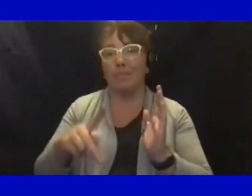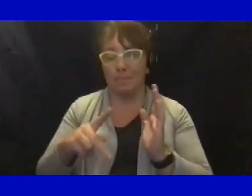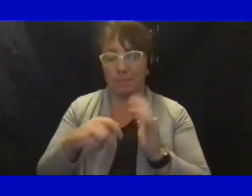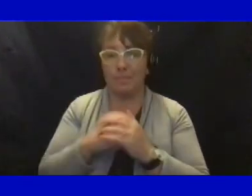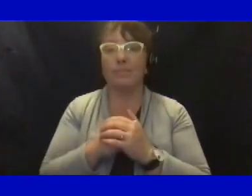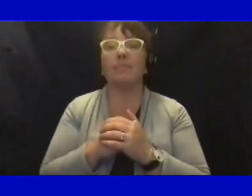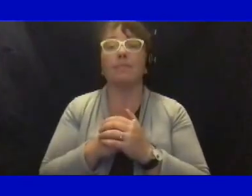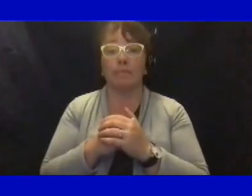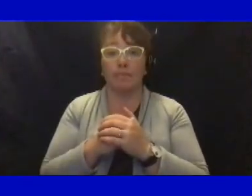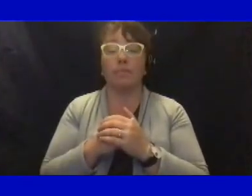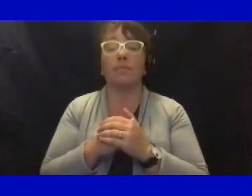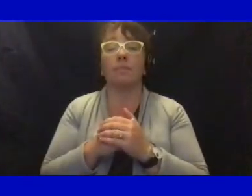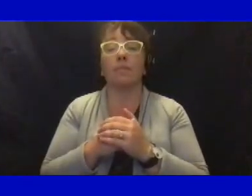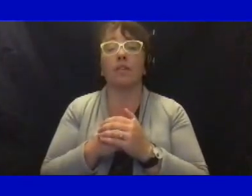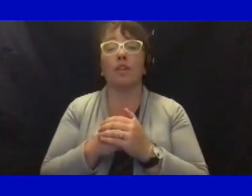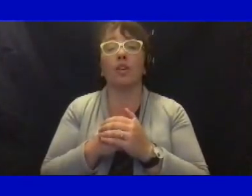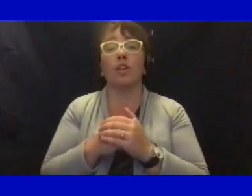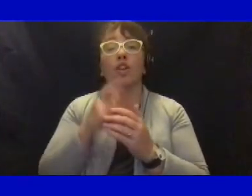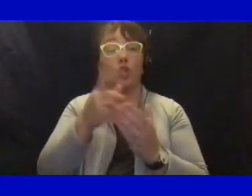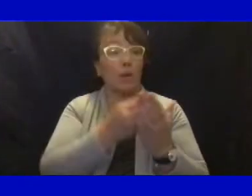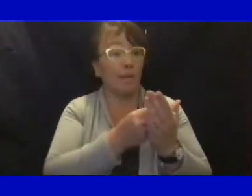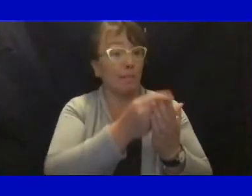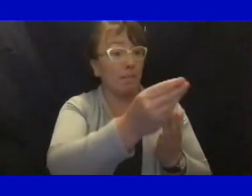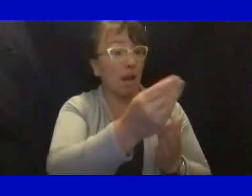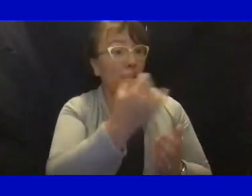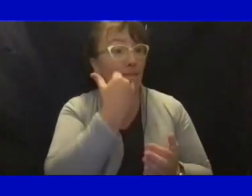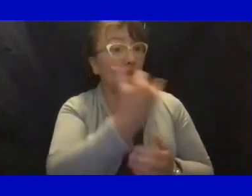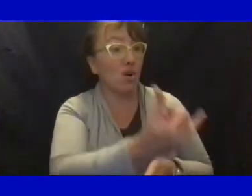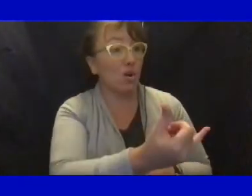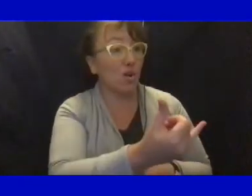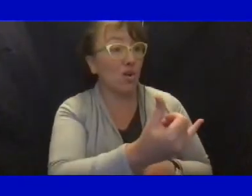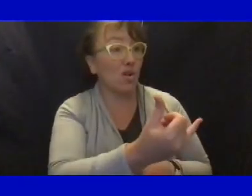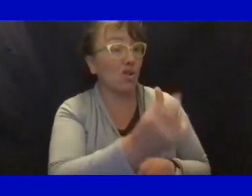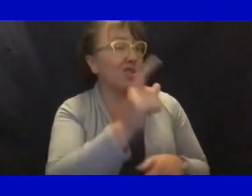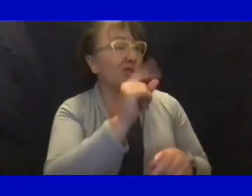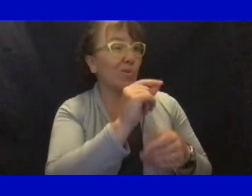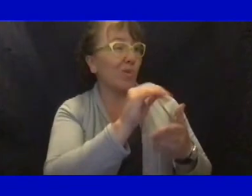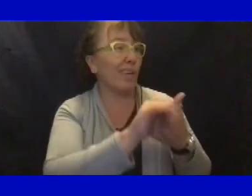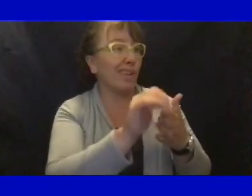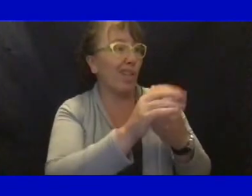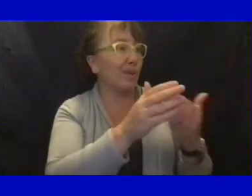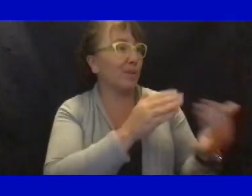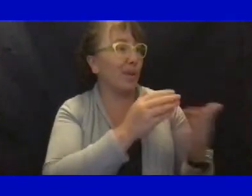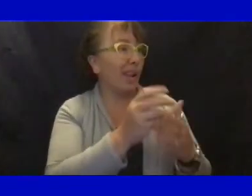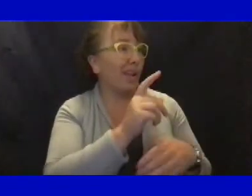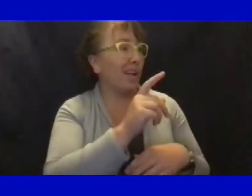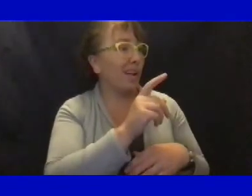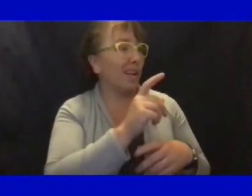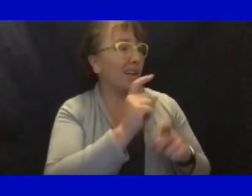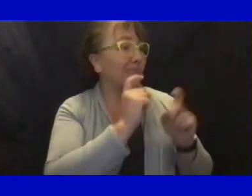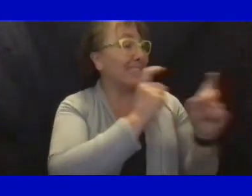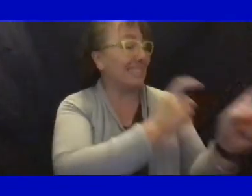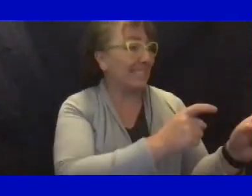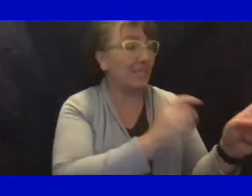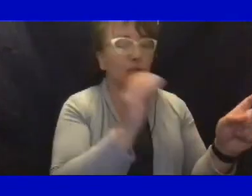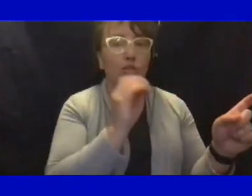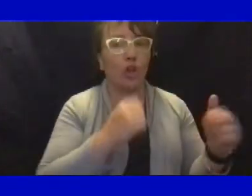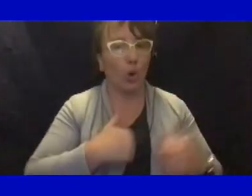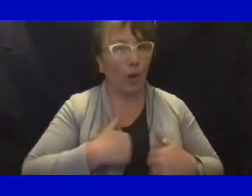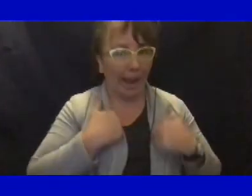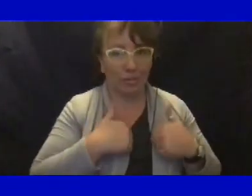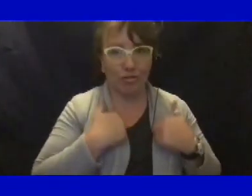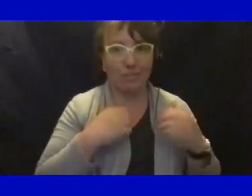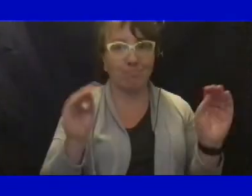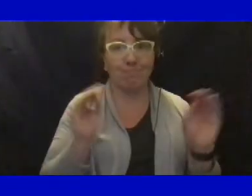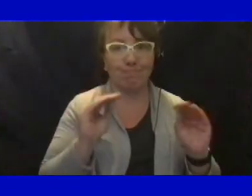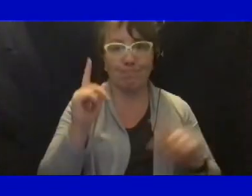you can buy a cell phone, you give them $20 for whatever minutes, it's not associated with an address, there's no way for us to track